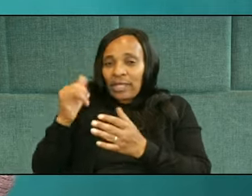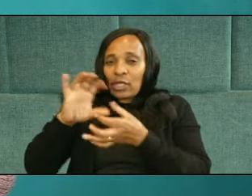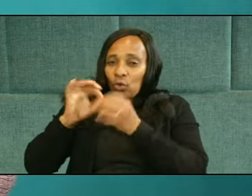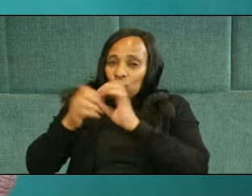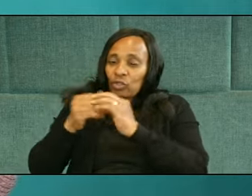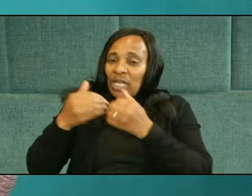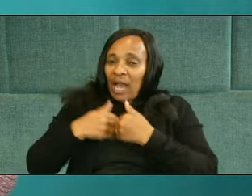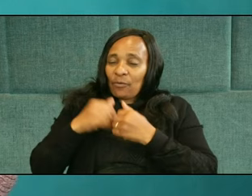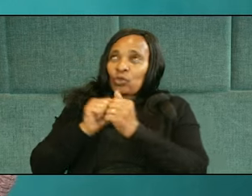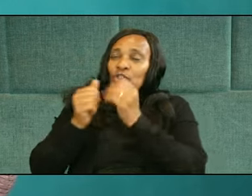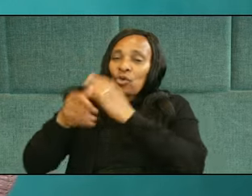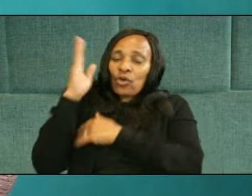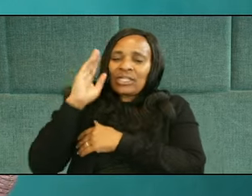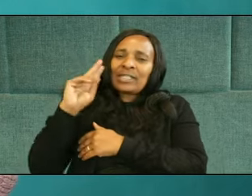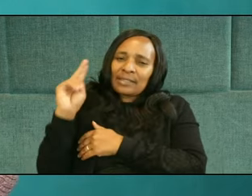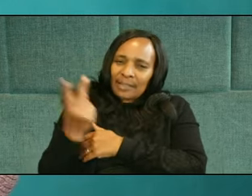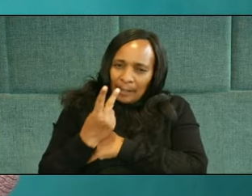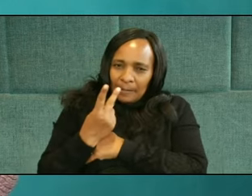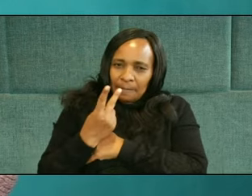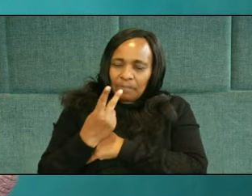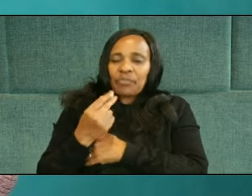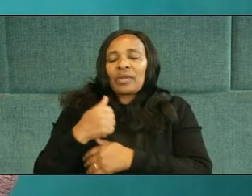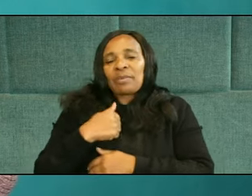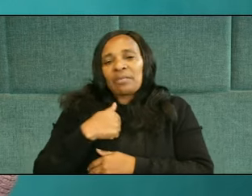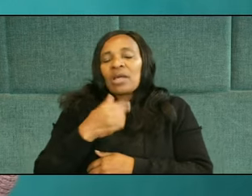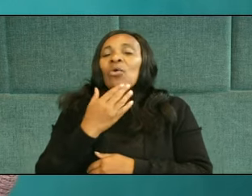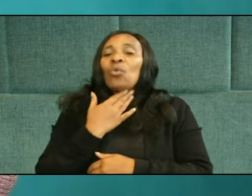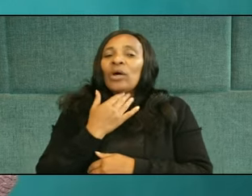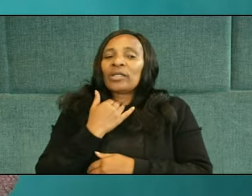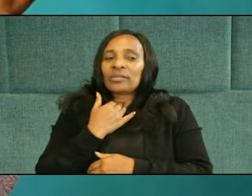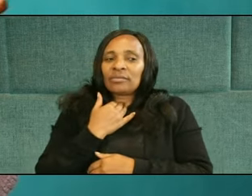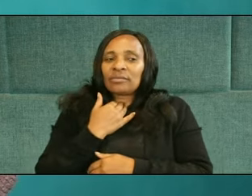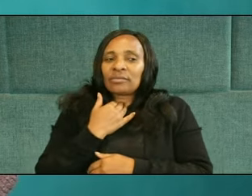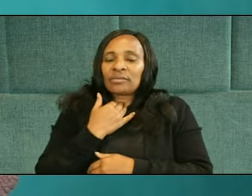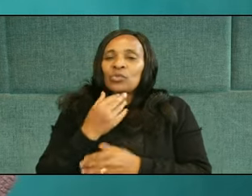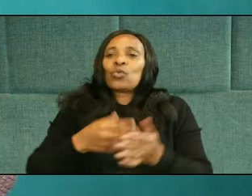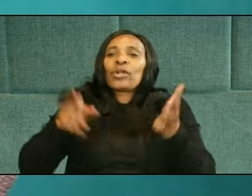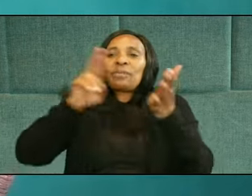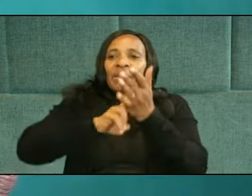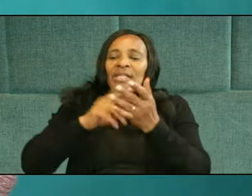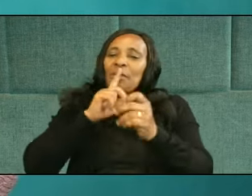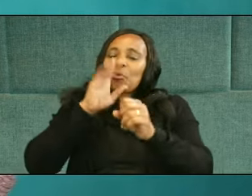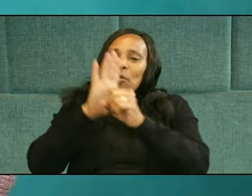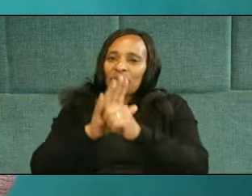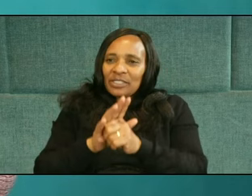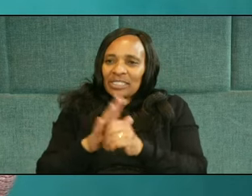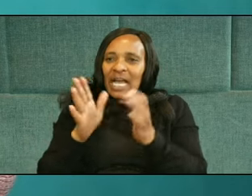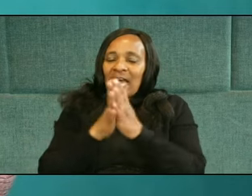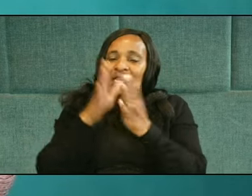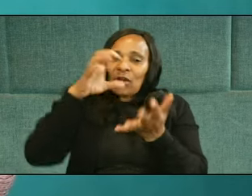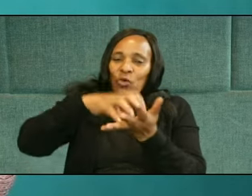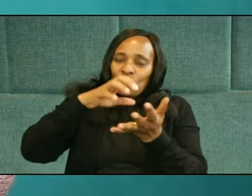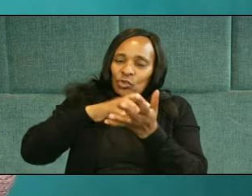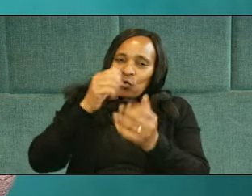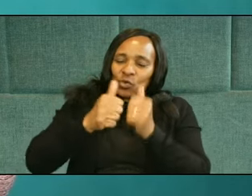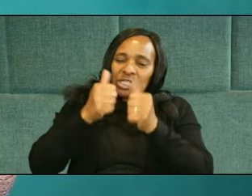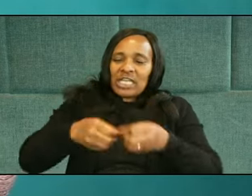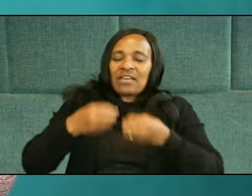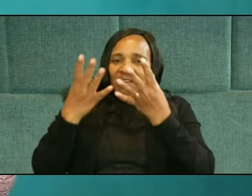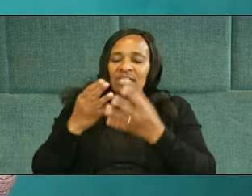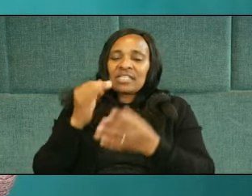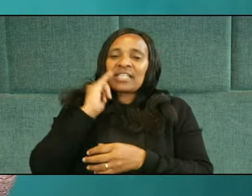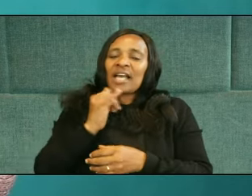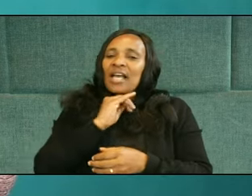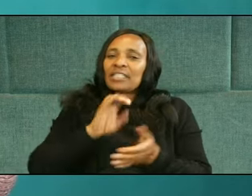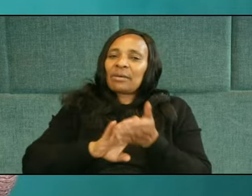is, I'd like to just repeat the promise and the condition given in Isaiah